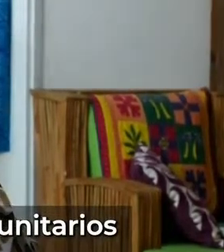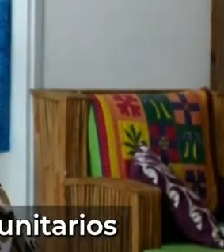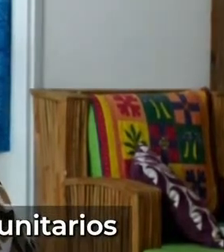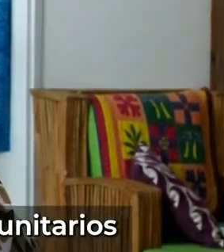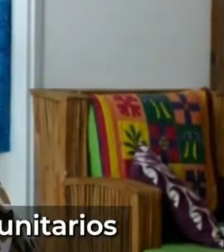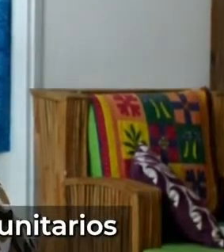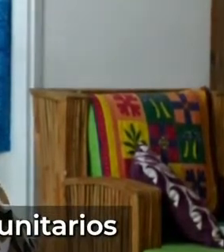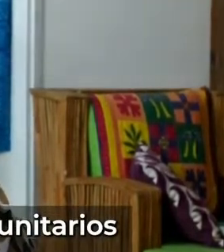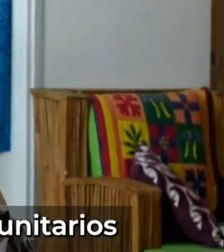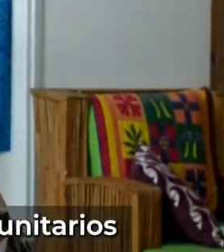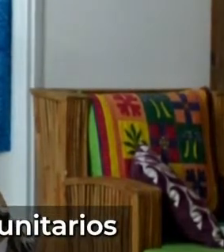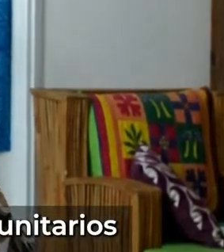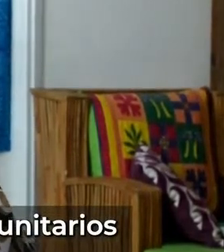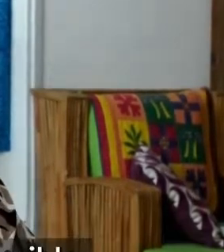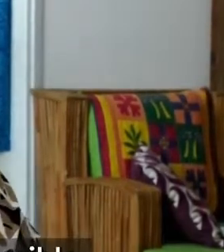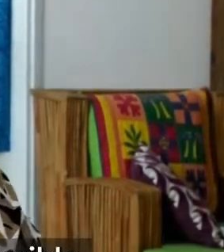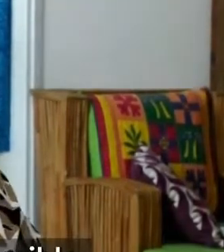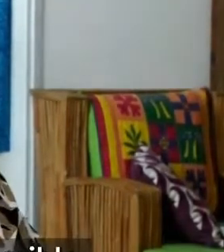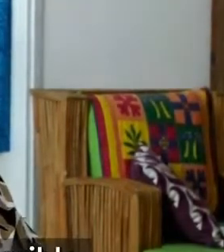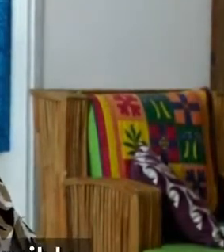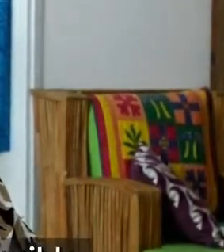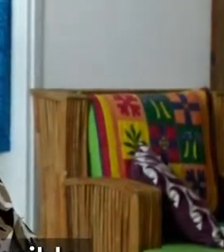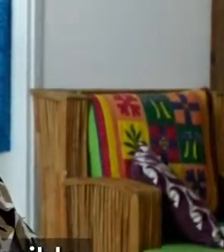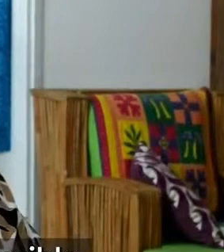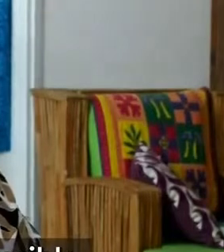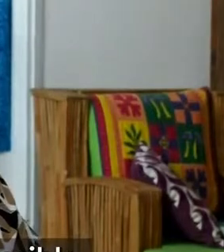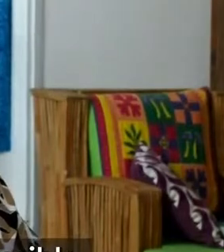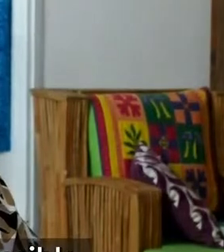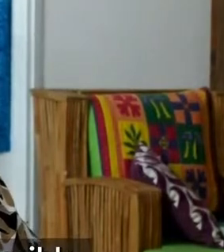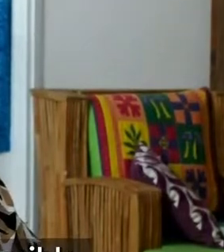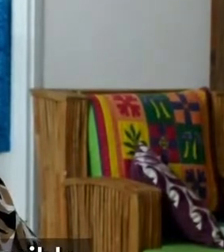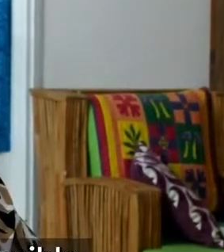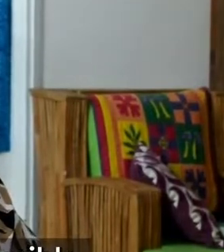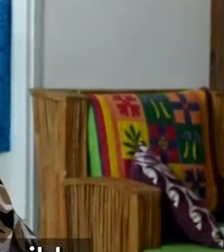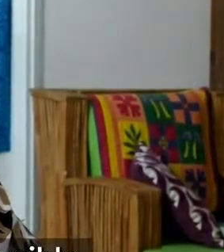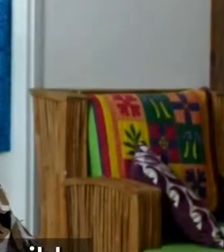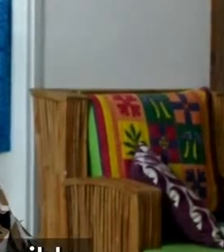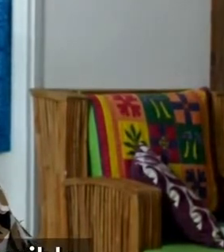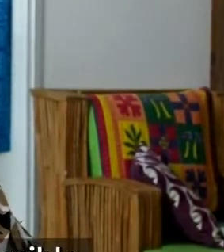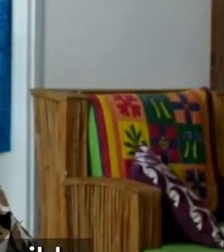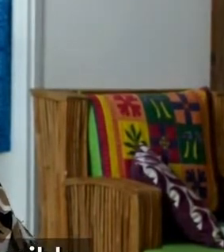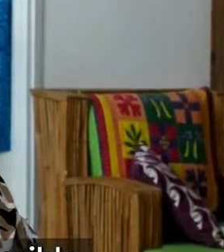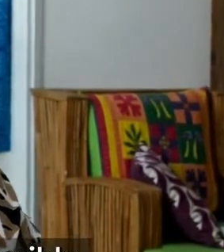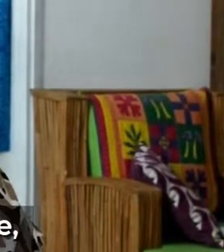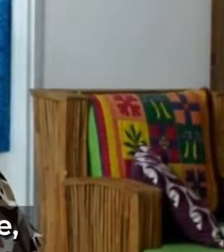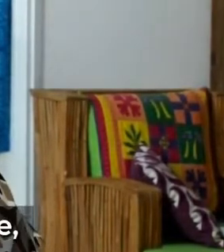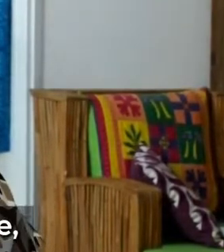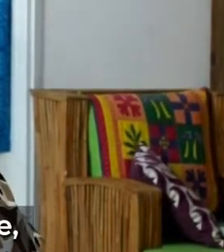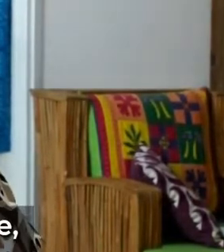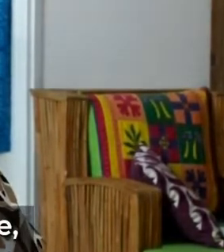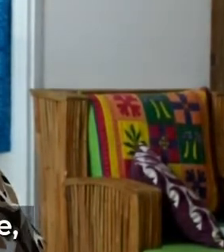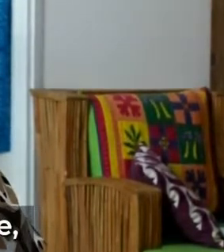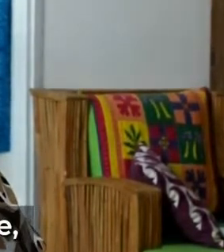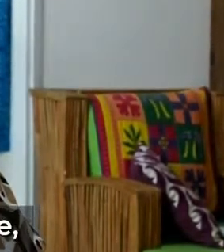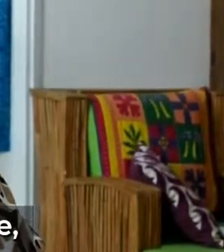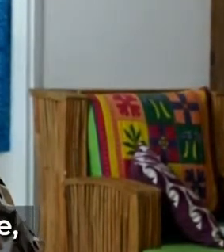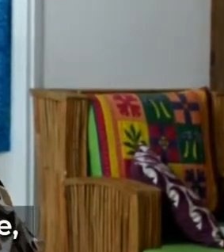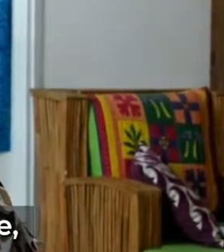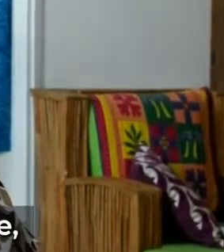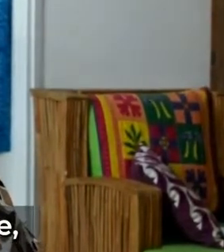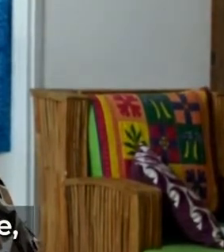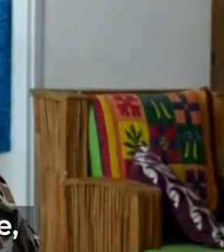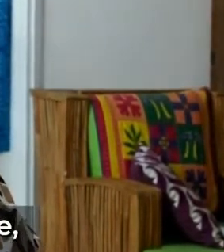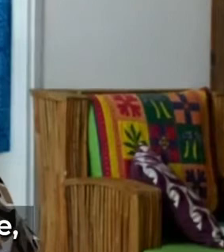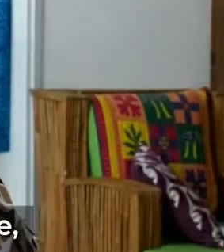community, media, and online spaces, demonstrating innovation with accessible technology. We have woven and laid out